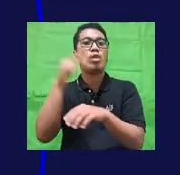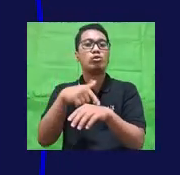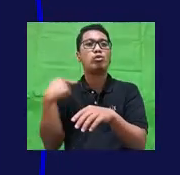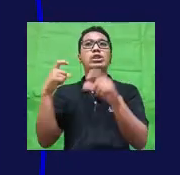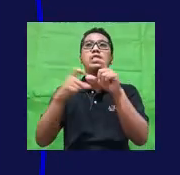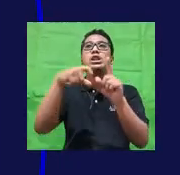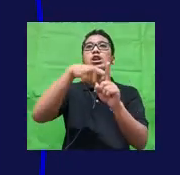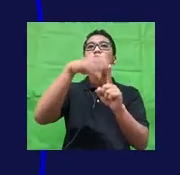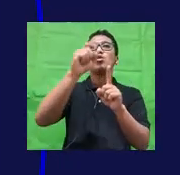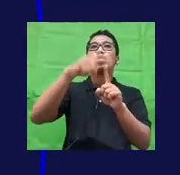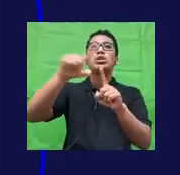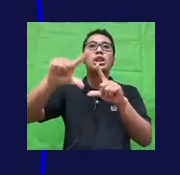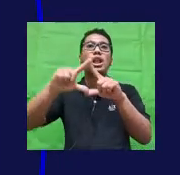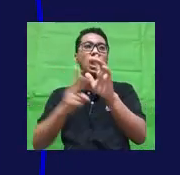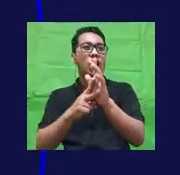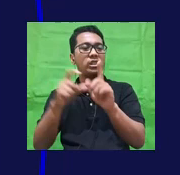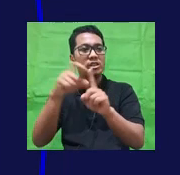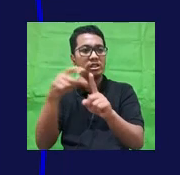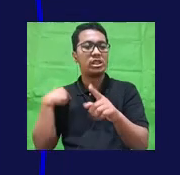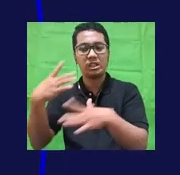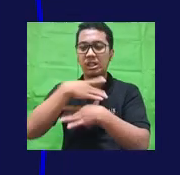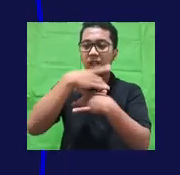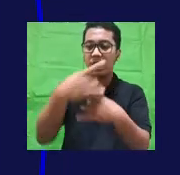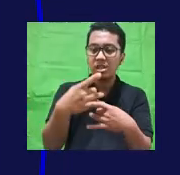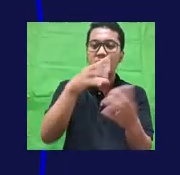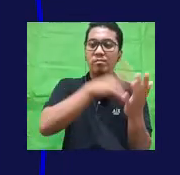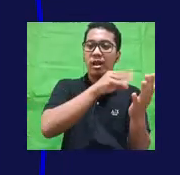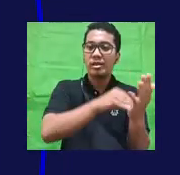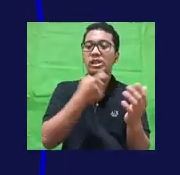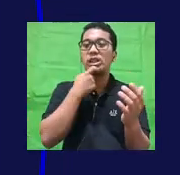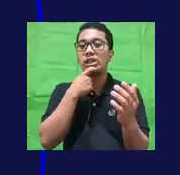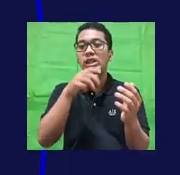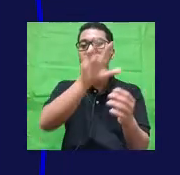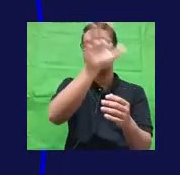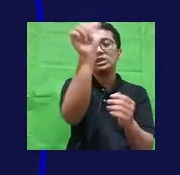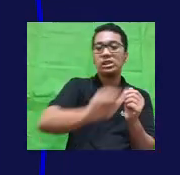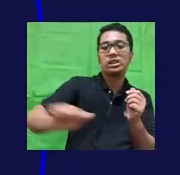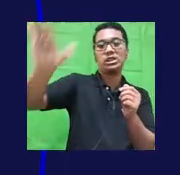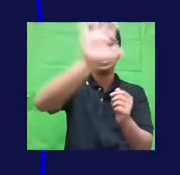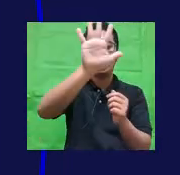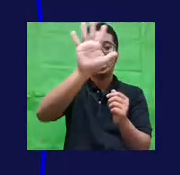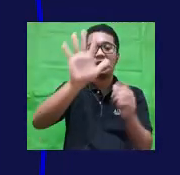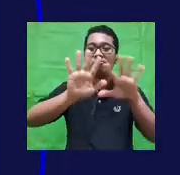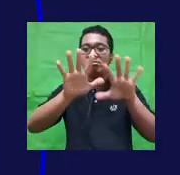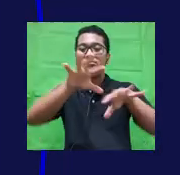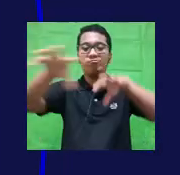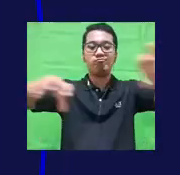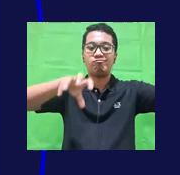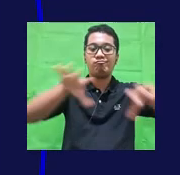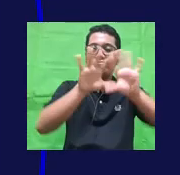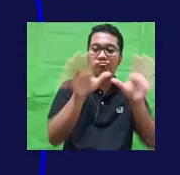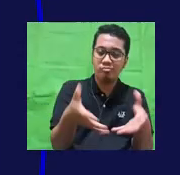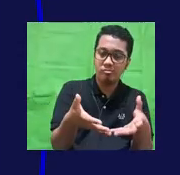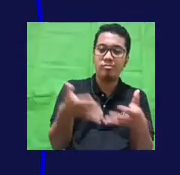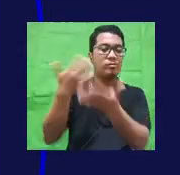to study the very ancient spaces they have all around. There are 5,000 years old or even longer there, and